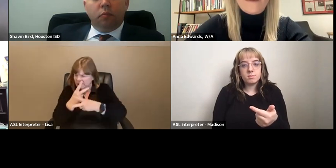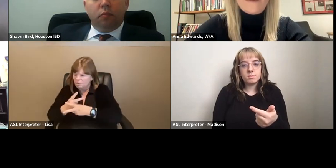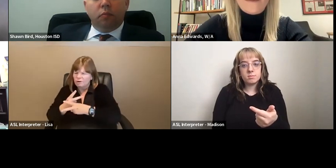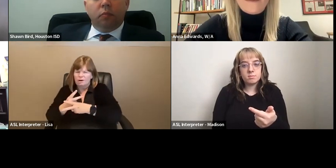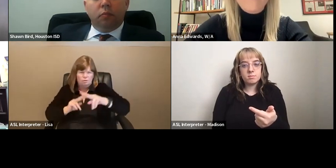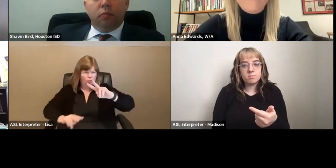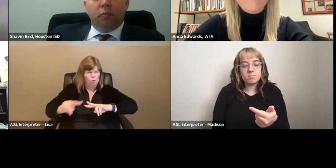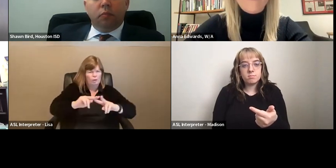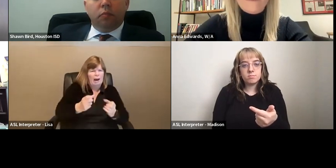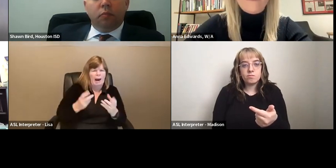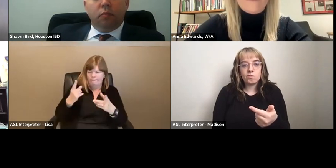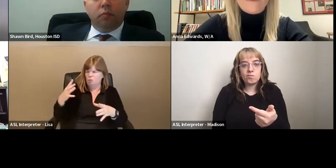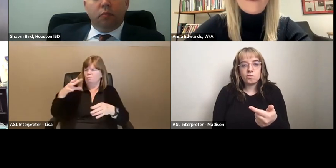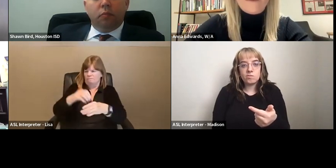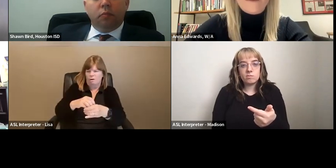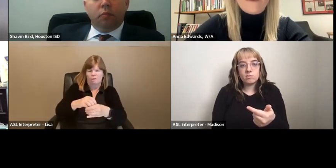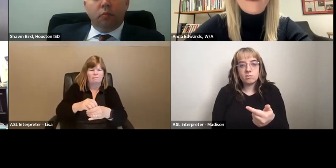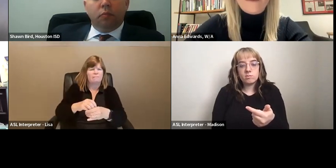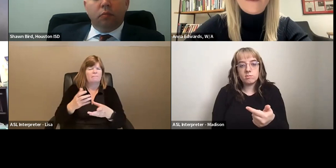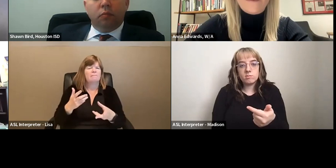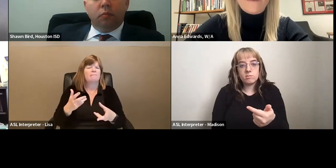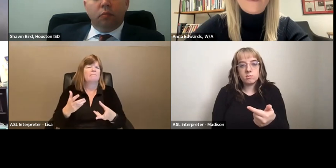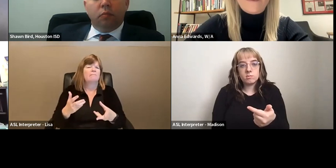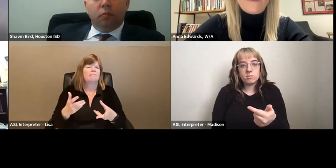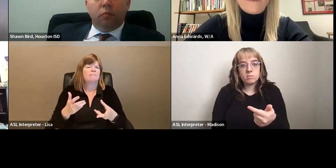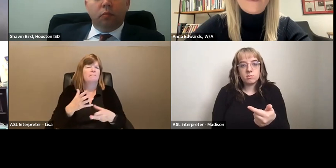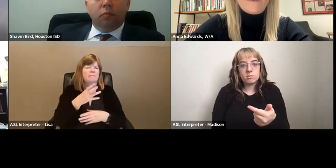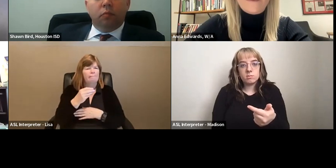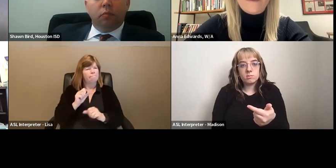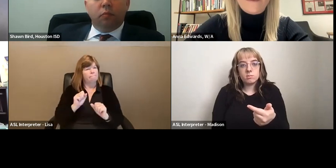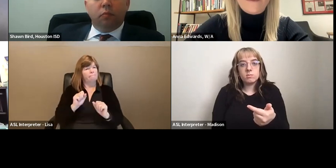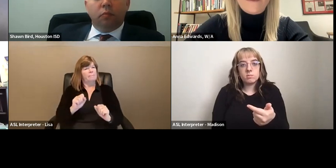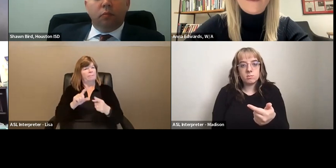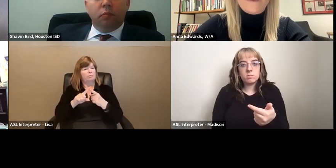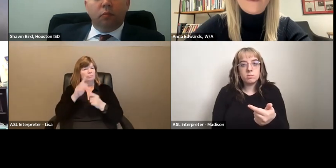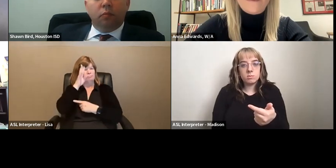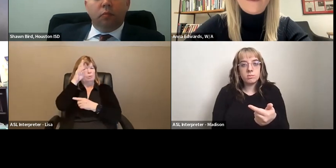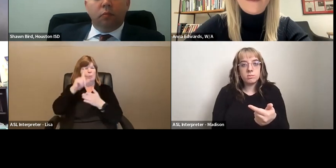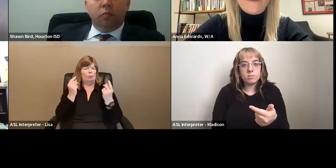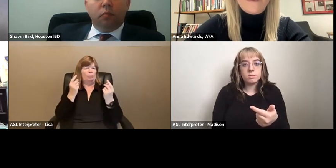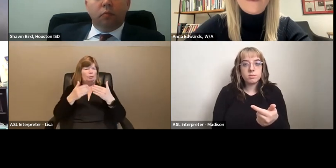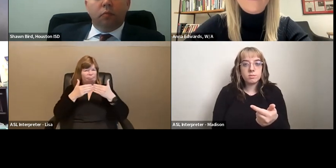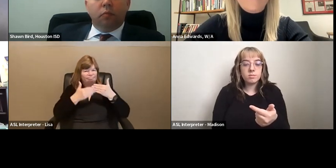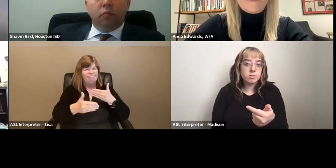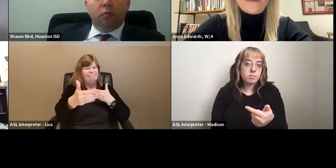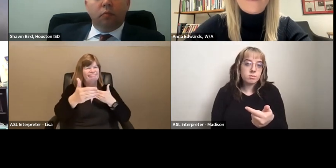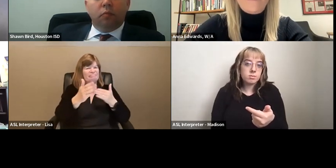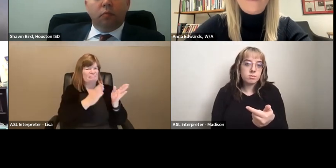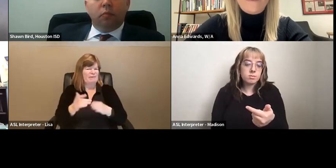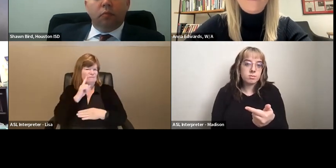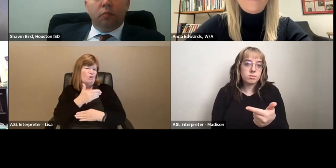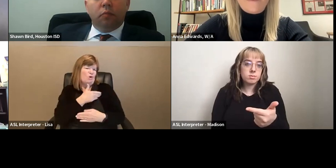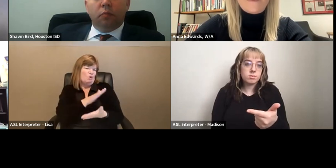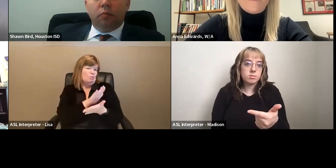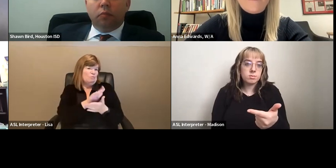how many are engaged, and being able to come up with next steps action plans for our schools